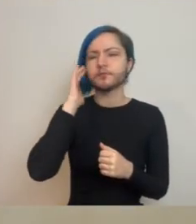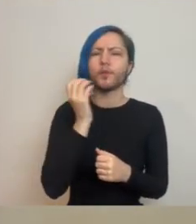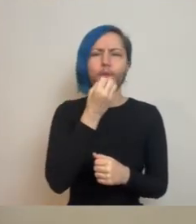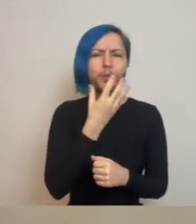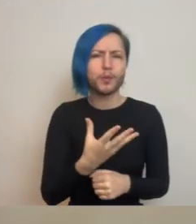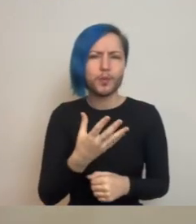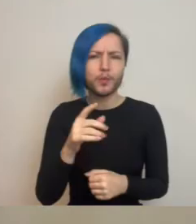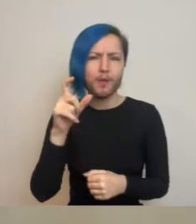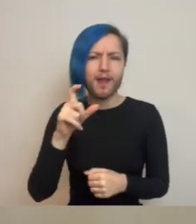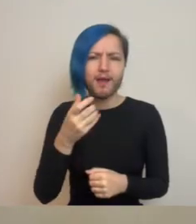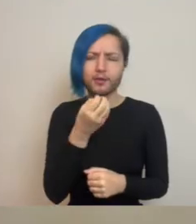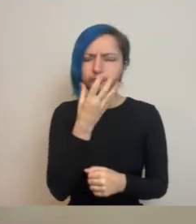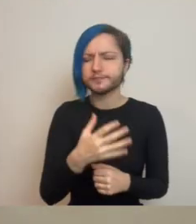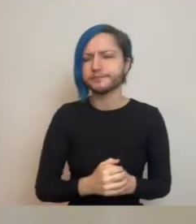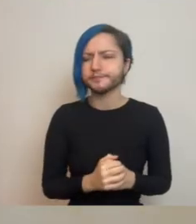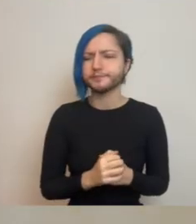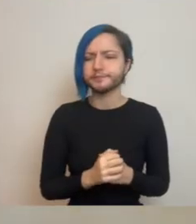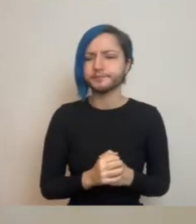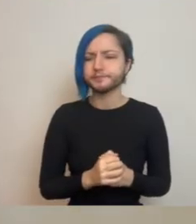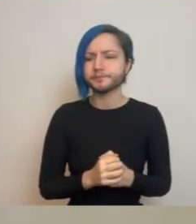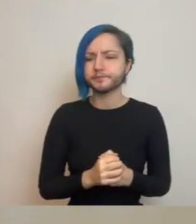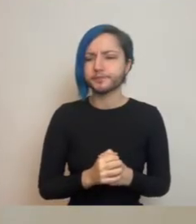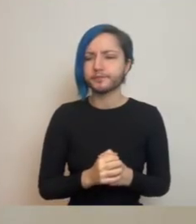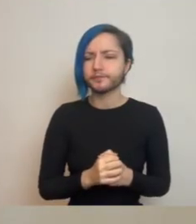That's a delicious colour.